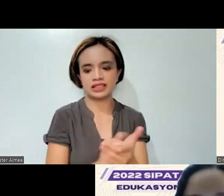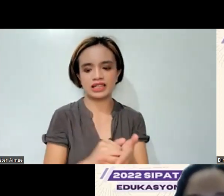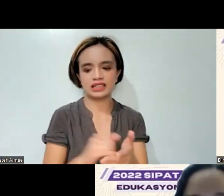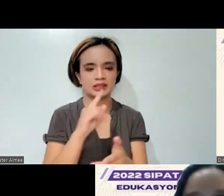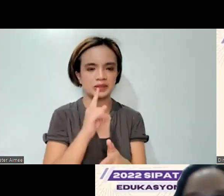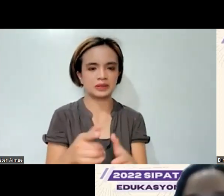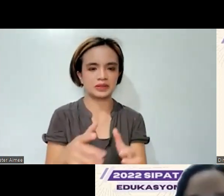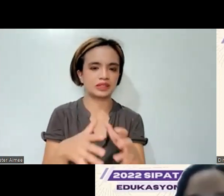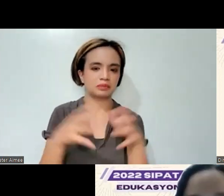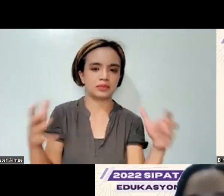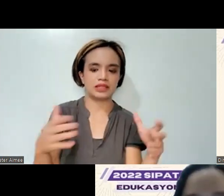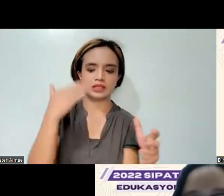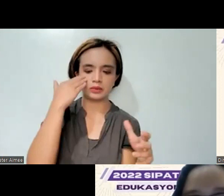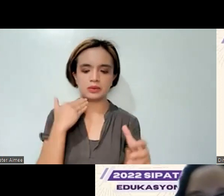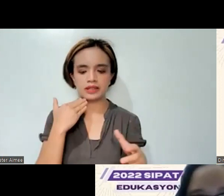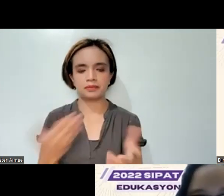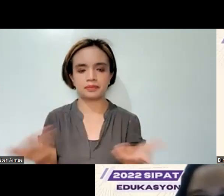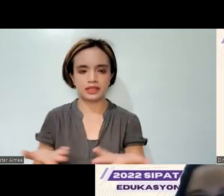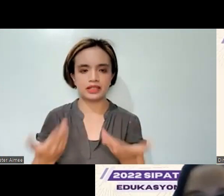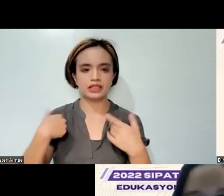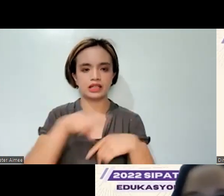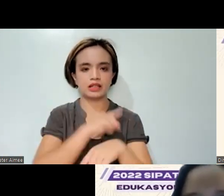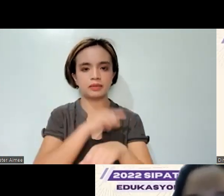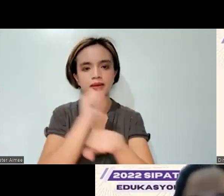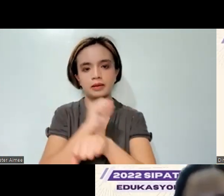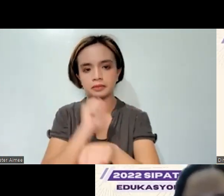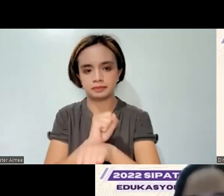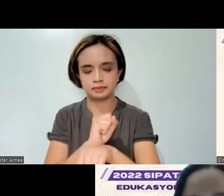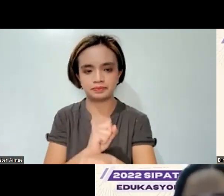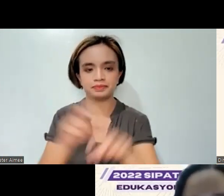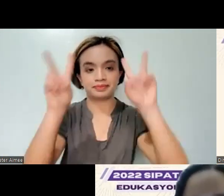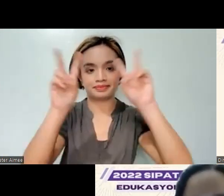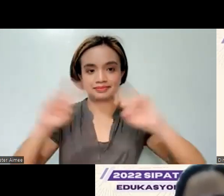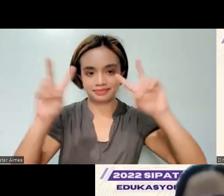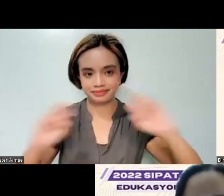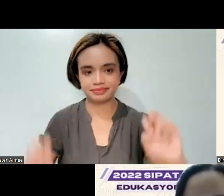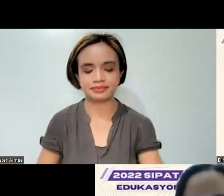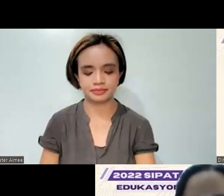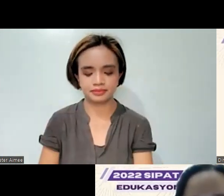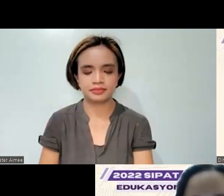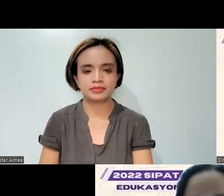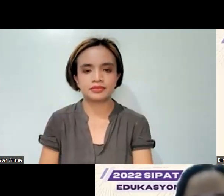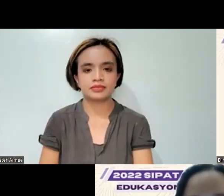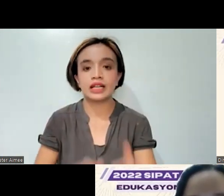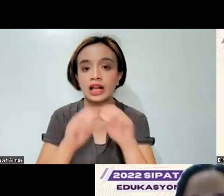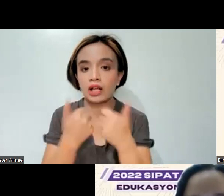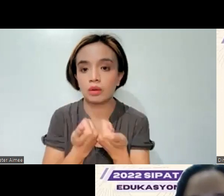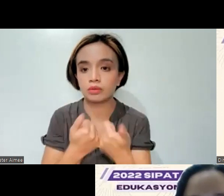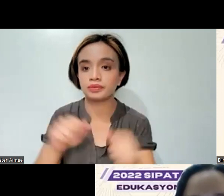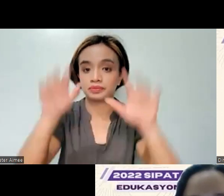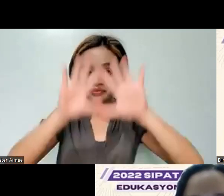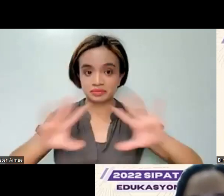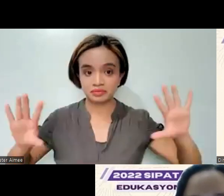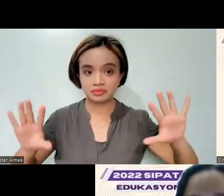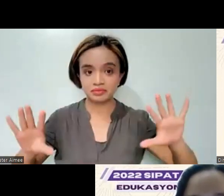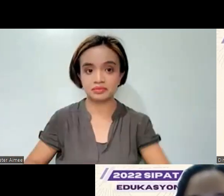already in our work for this particular area of research. How about Southeast Asia?